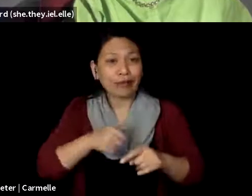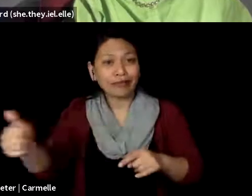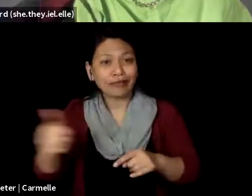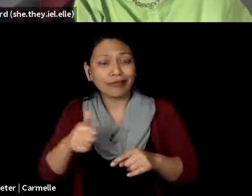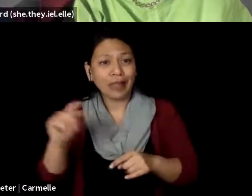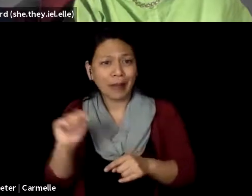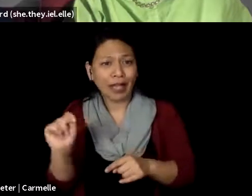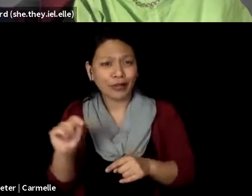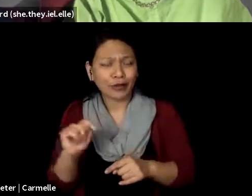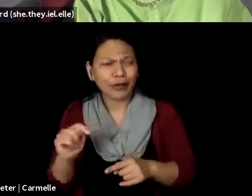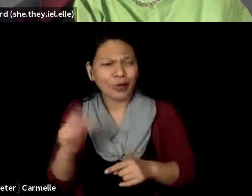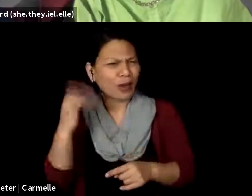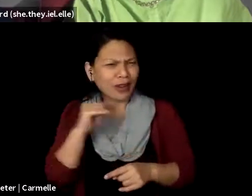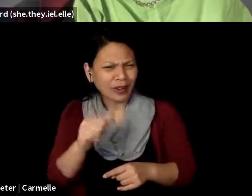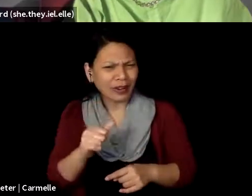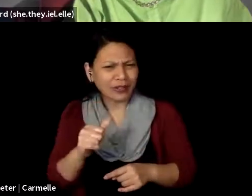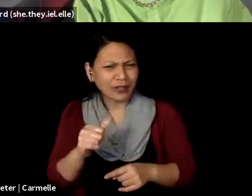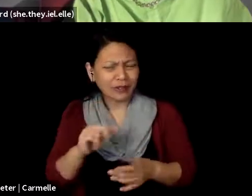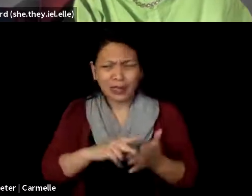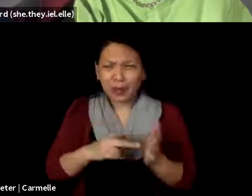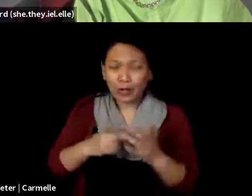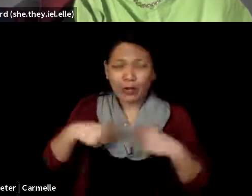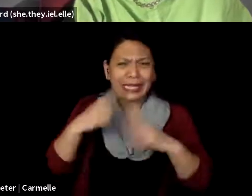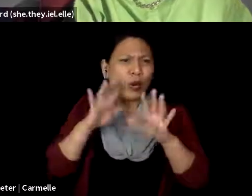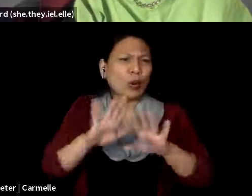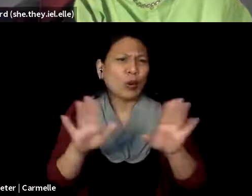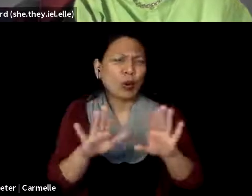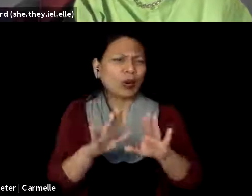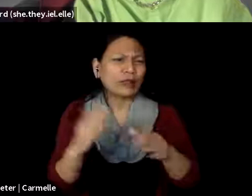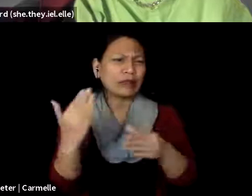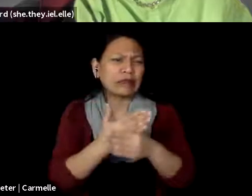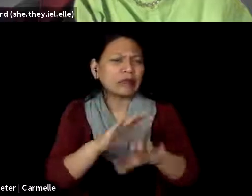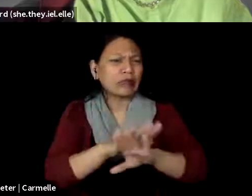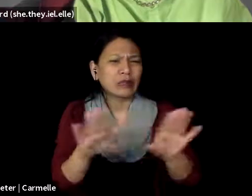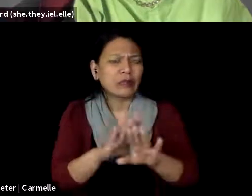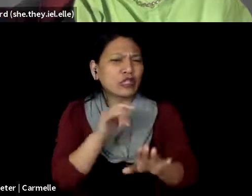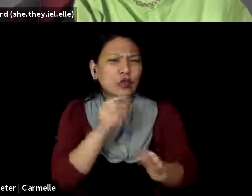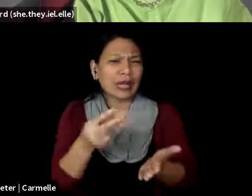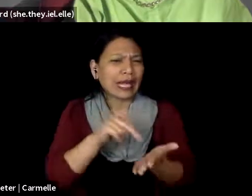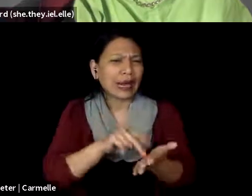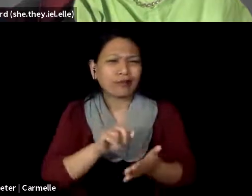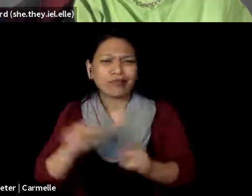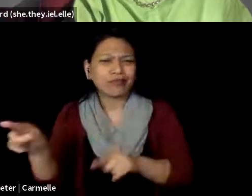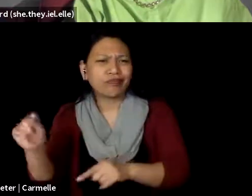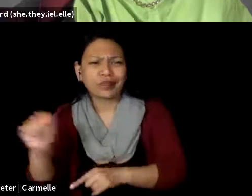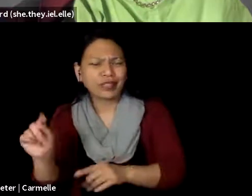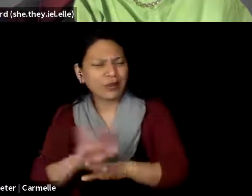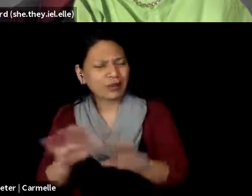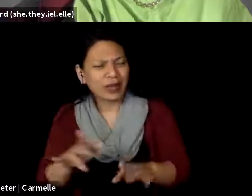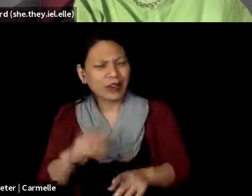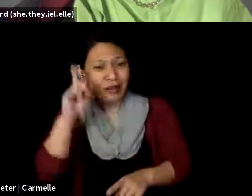precious about art that we can't, like, it makes no sense to me. And